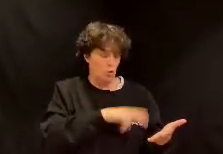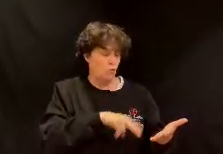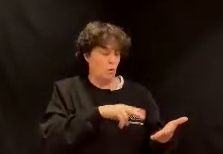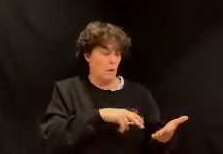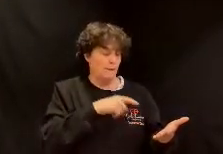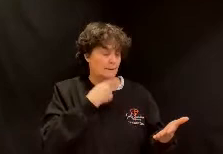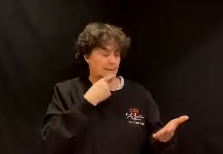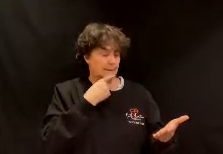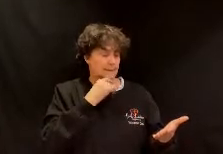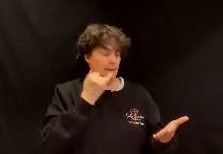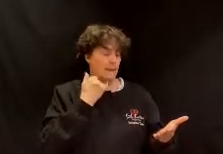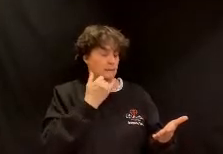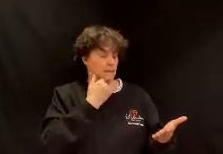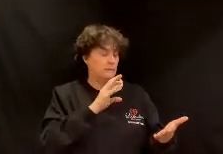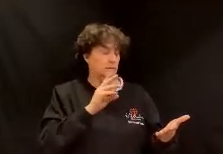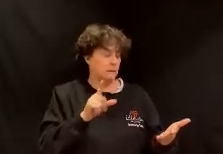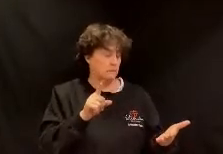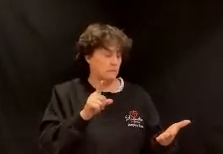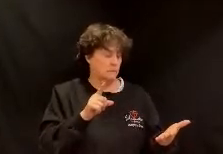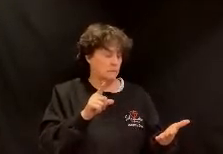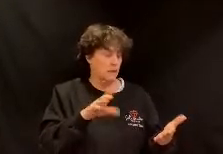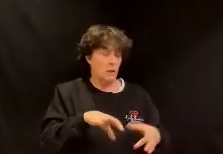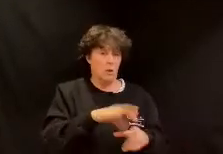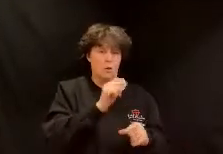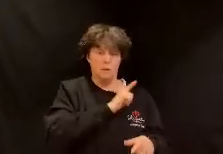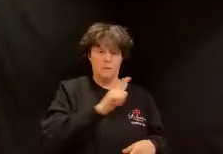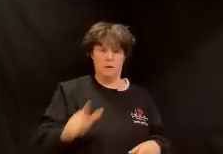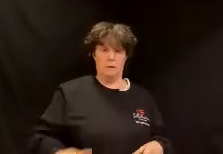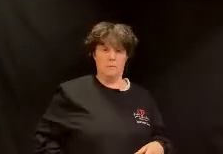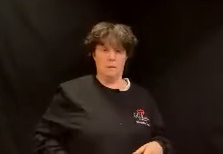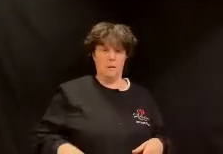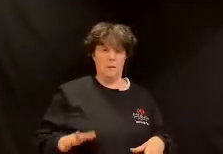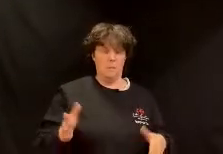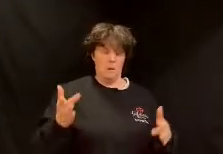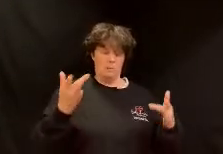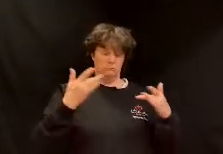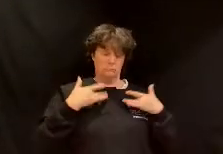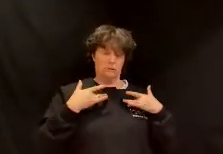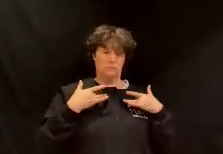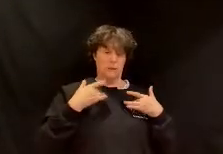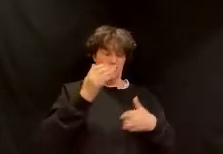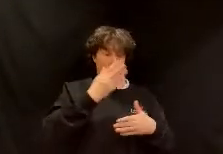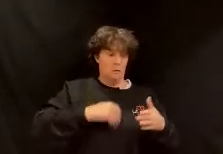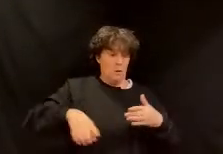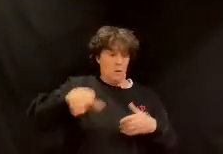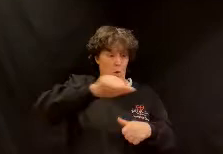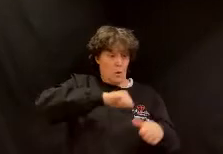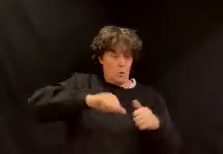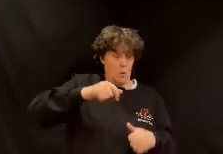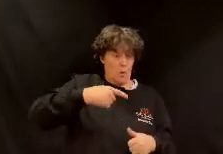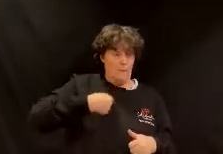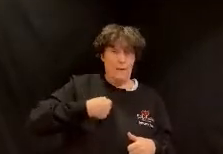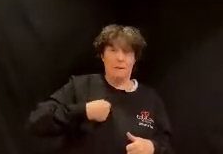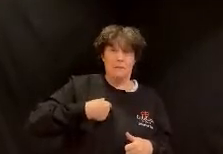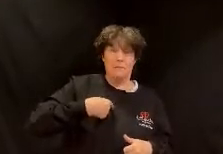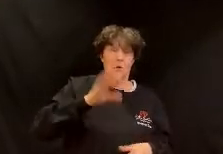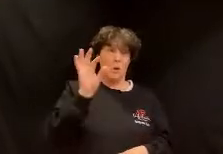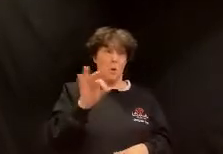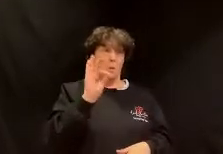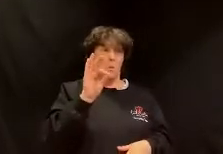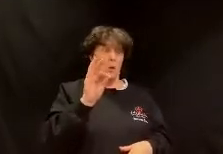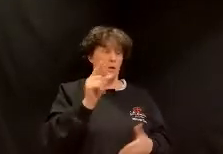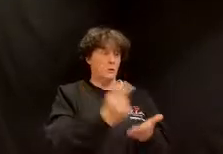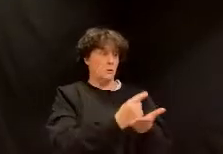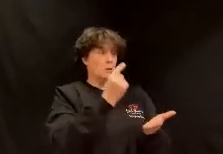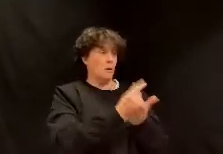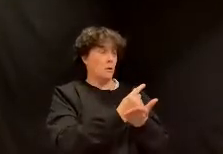quoting Isaiah 61. The Spirit of the Lord is upon me, for God has anointed me to preach the good news, the gospel to the poor,